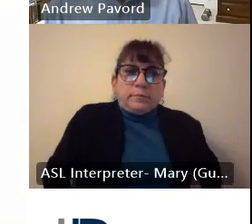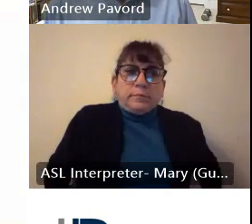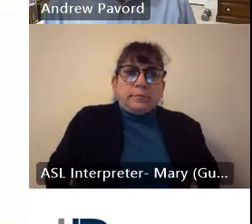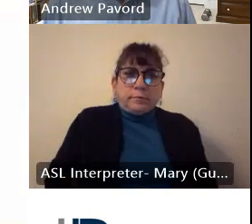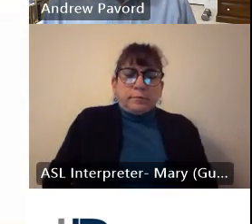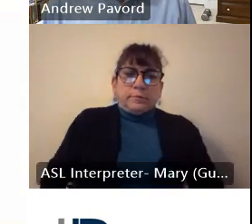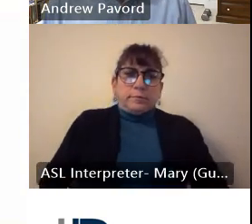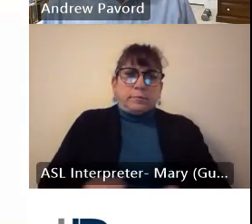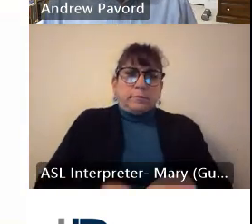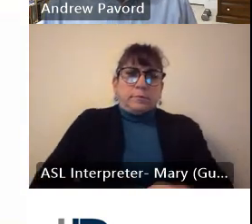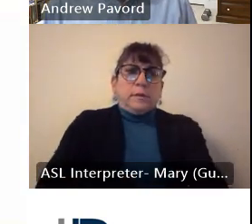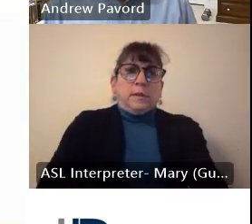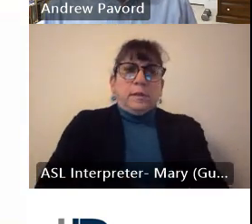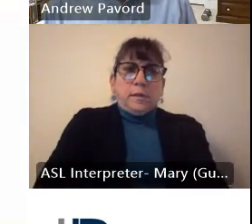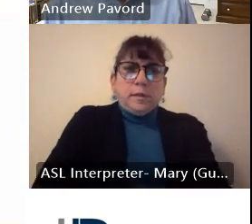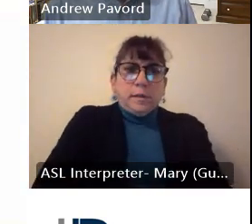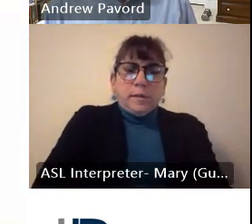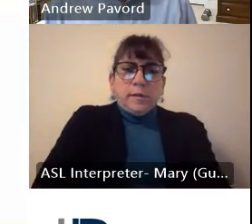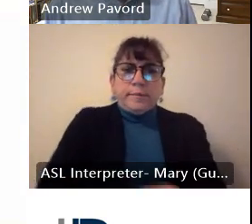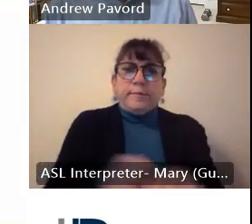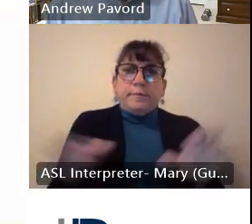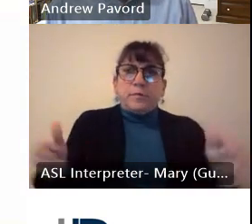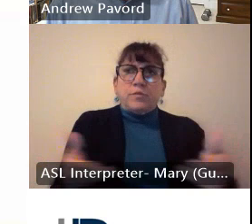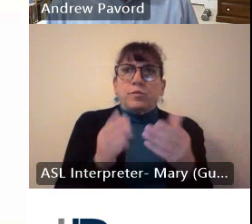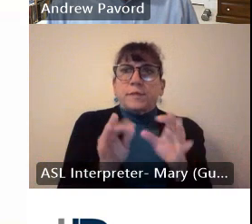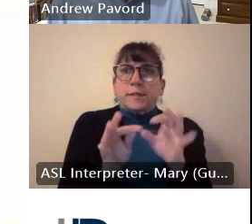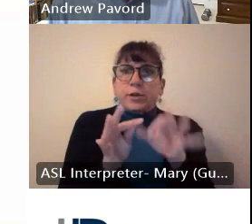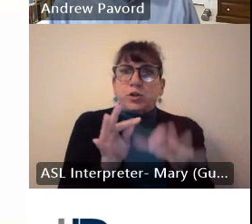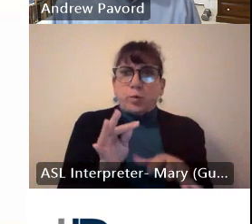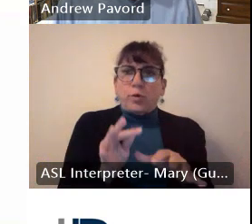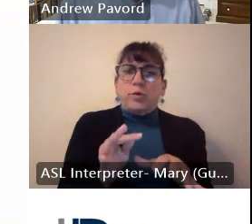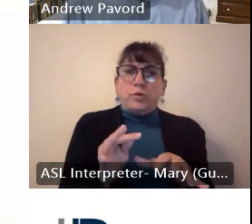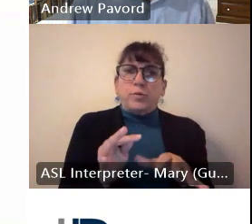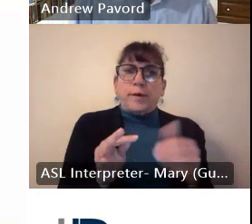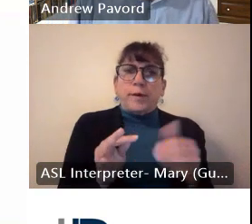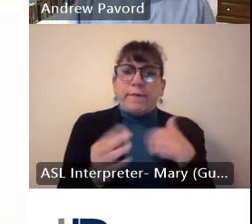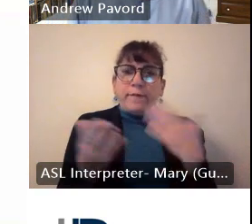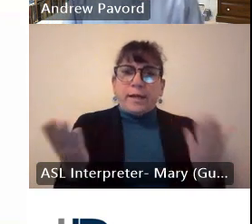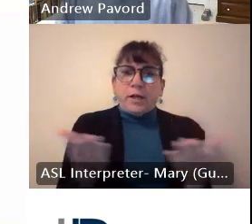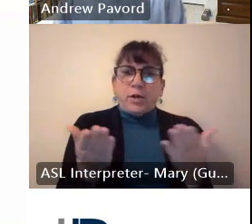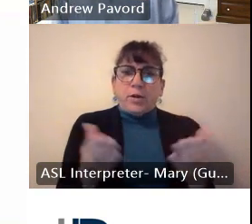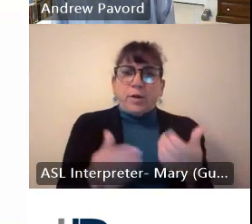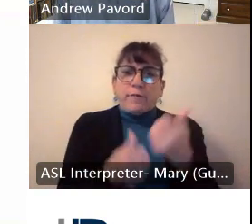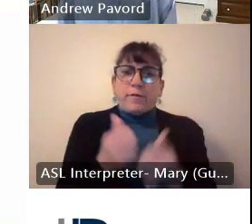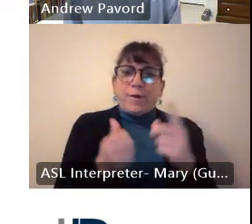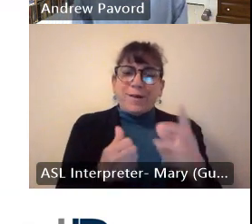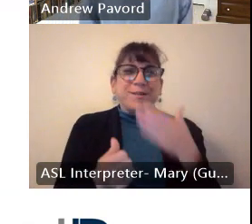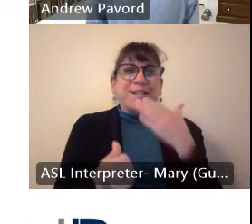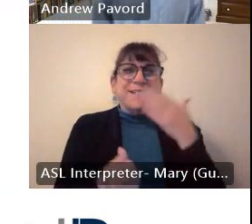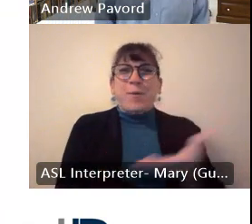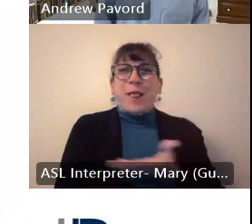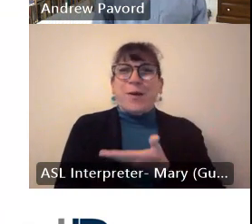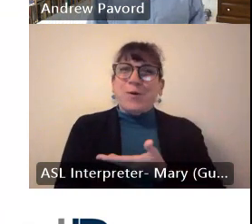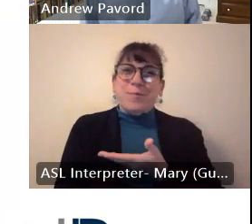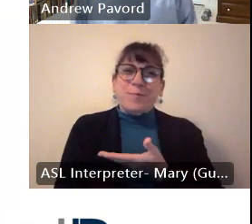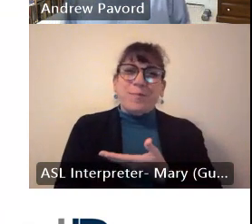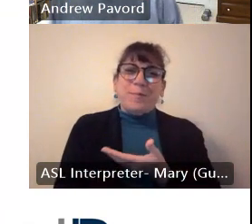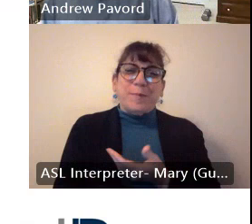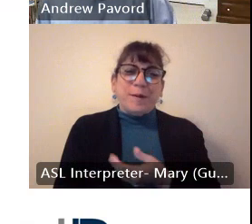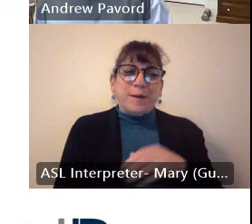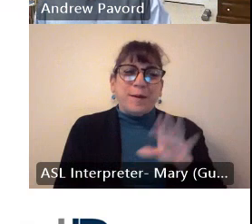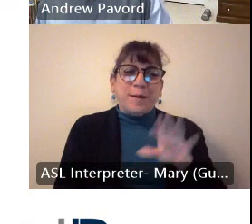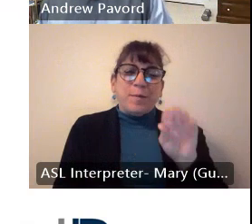to just introduce our ASL interpreters that we have on board to everyone. Just want to say welcome to the Bolas